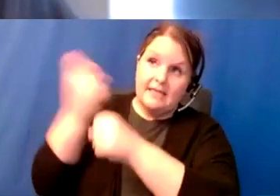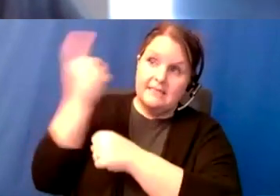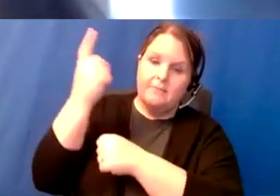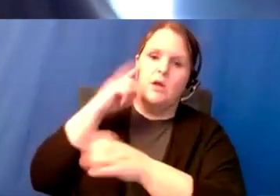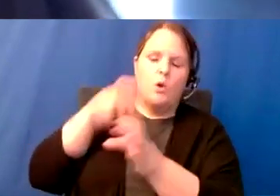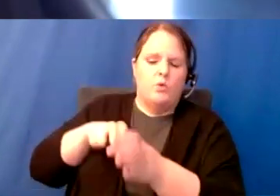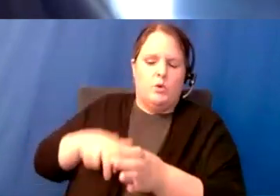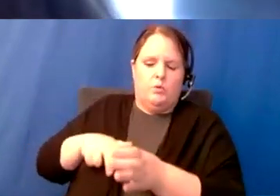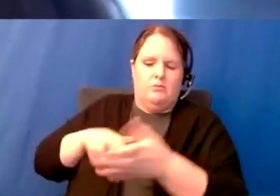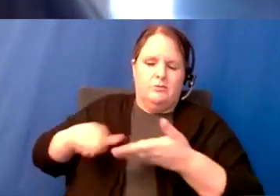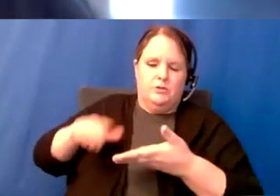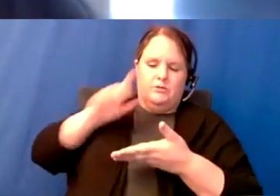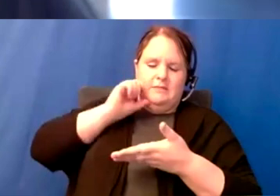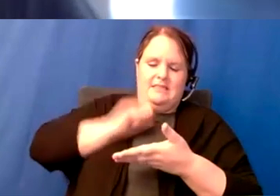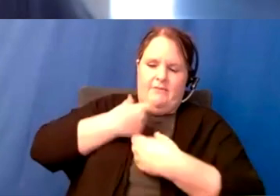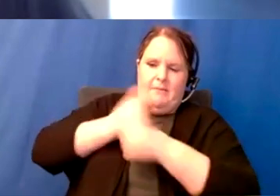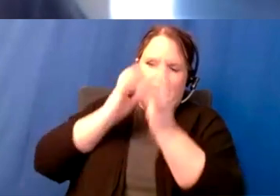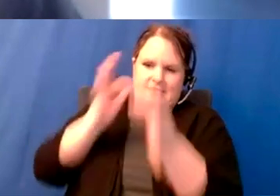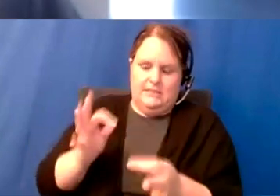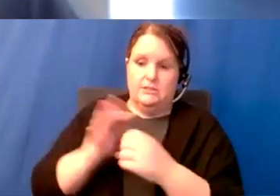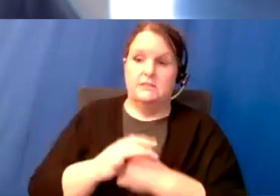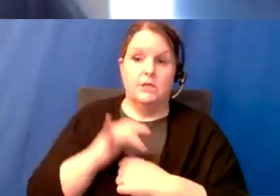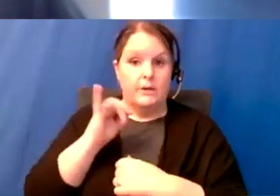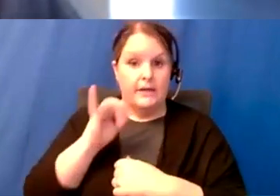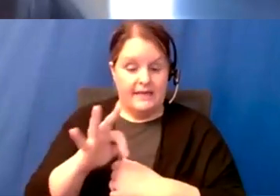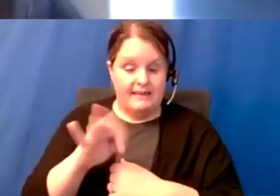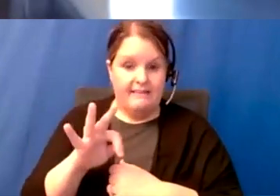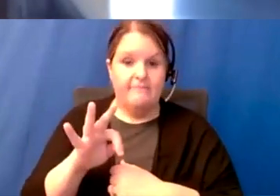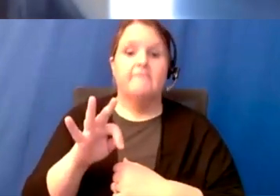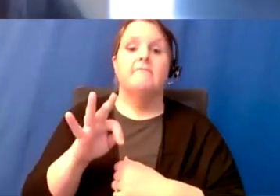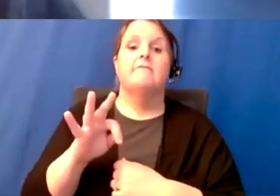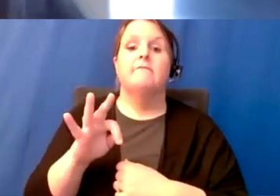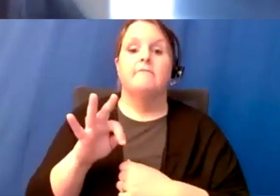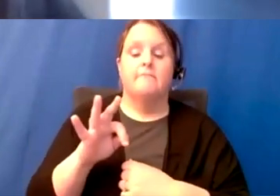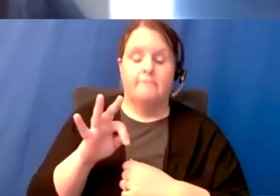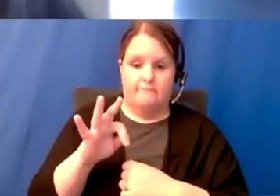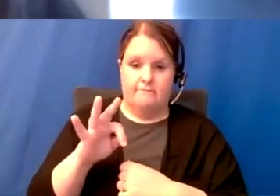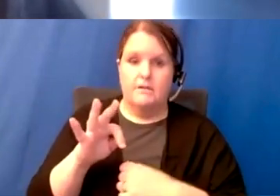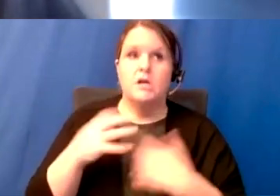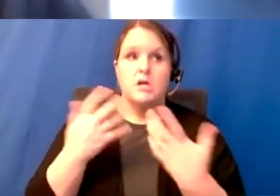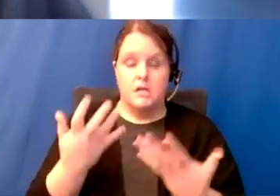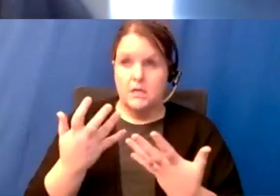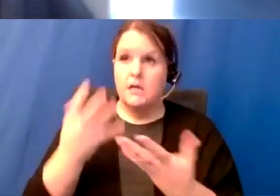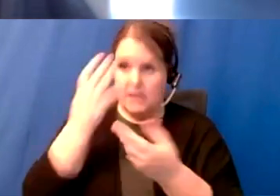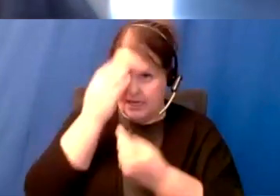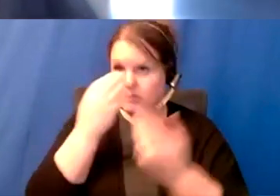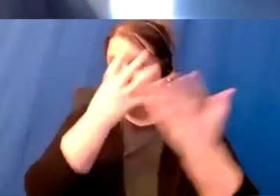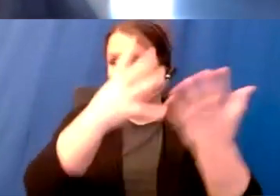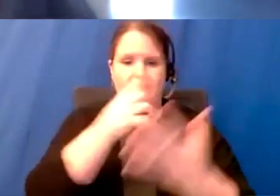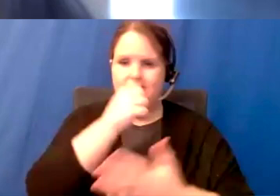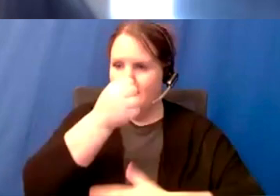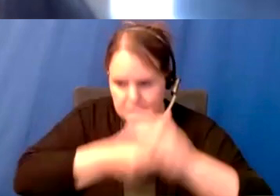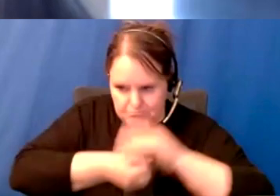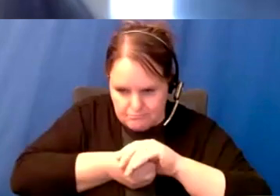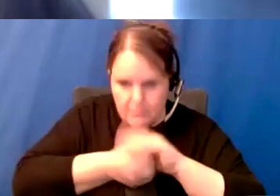recusing yourself from that decision making. So as long as it is spoken and it's in some